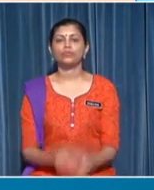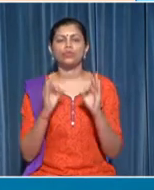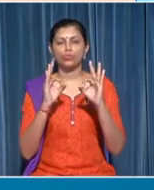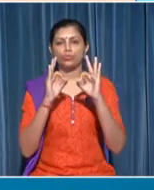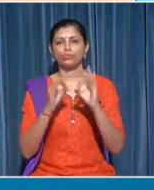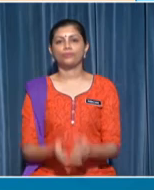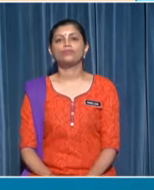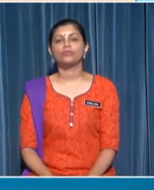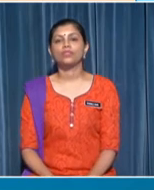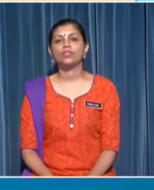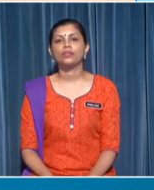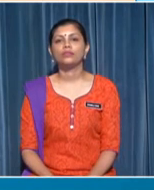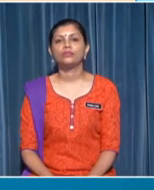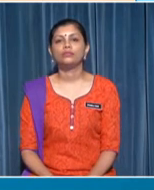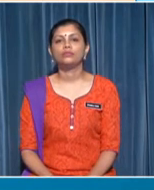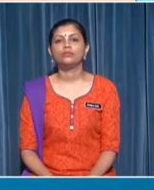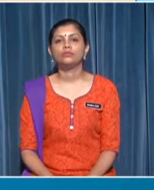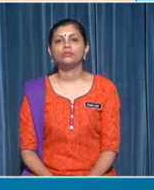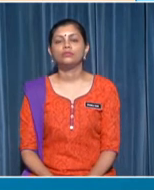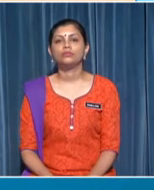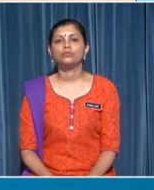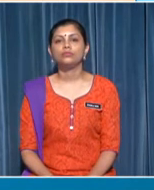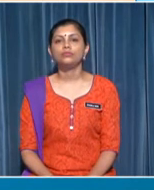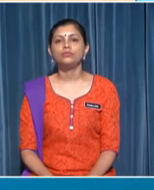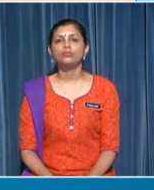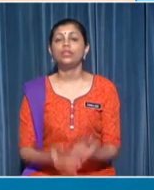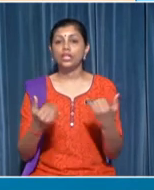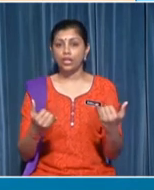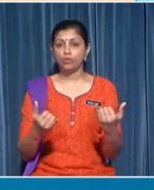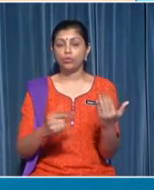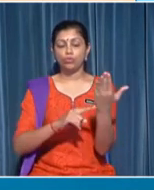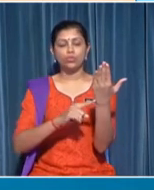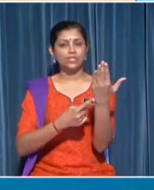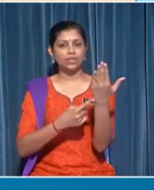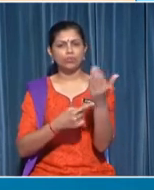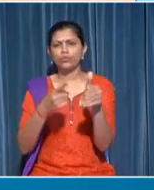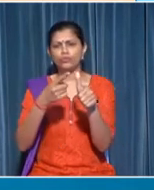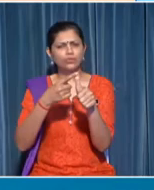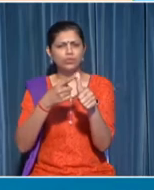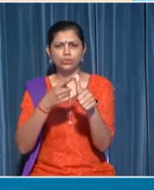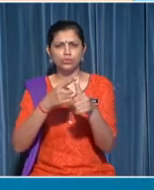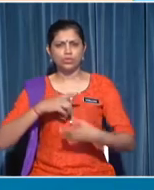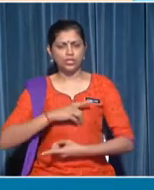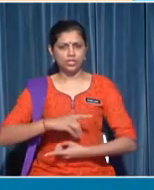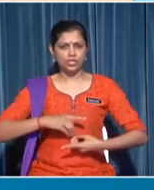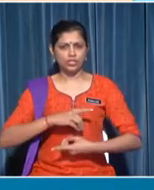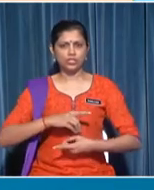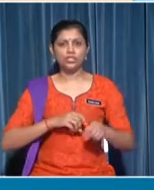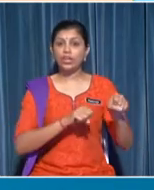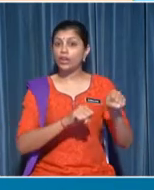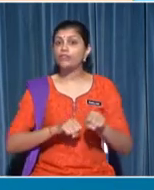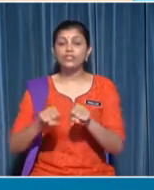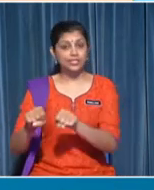Awesome! Let's start with the very beginning of the digestive system, what it